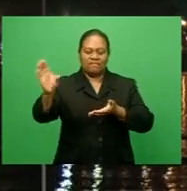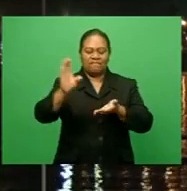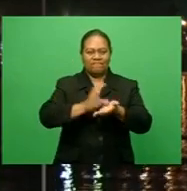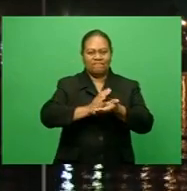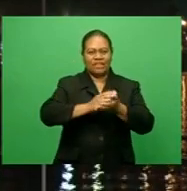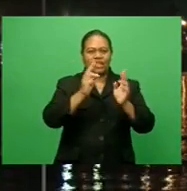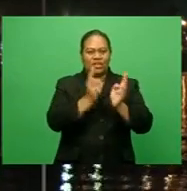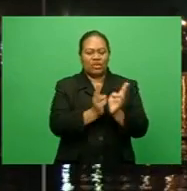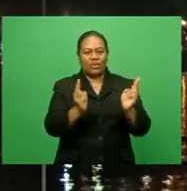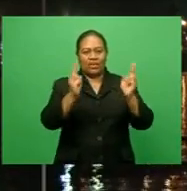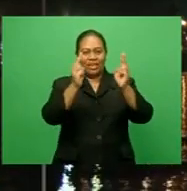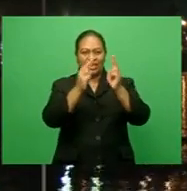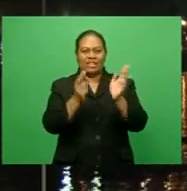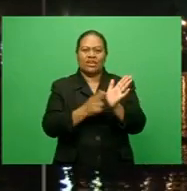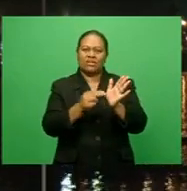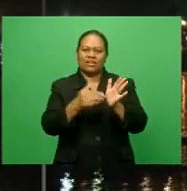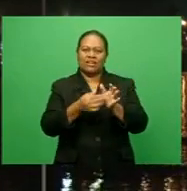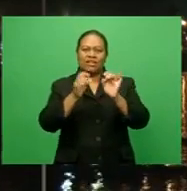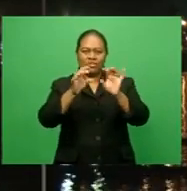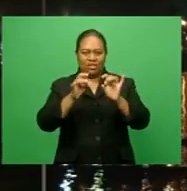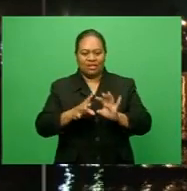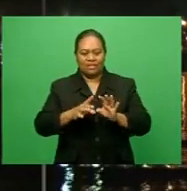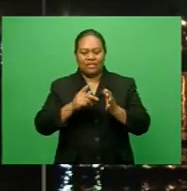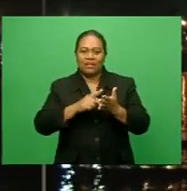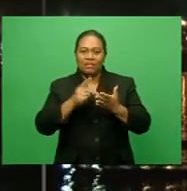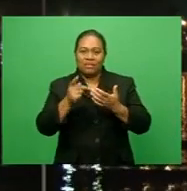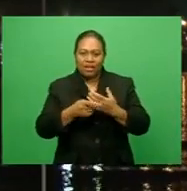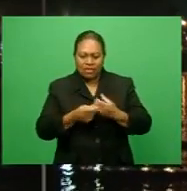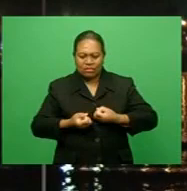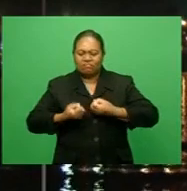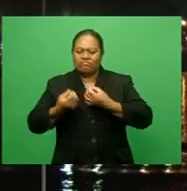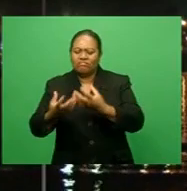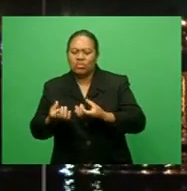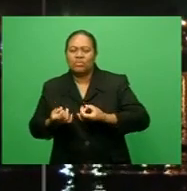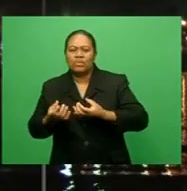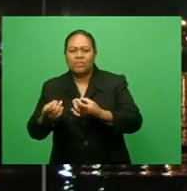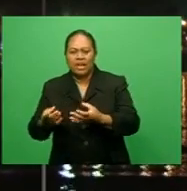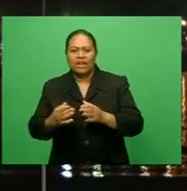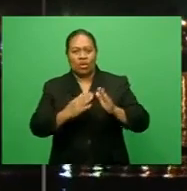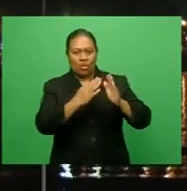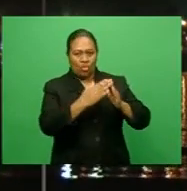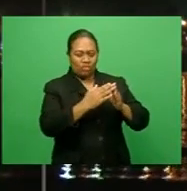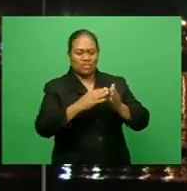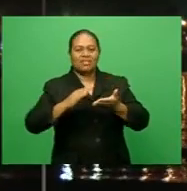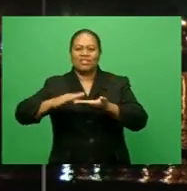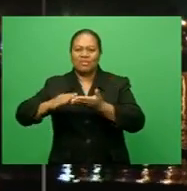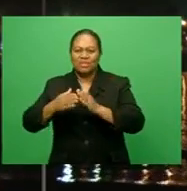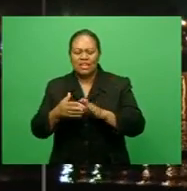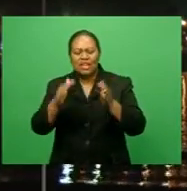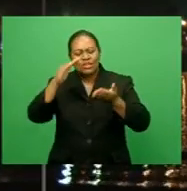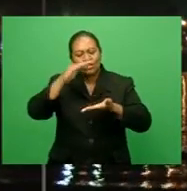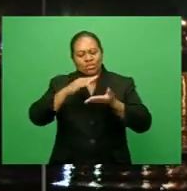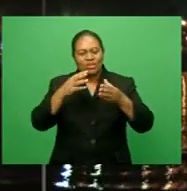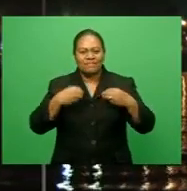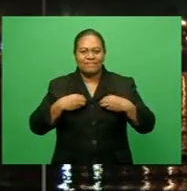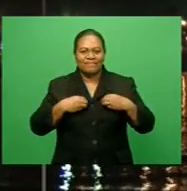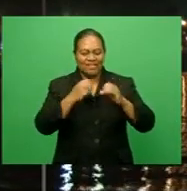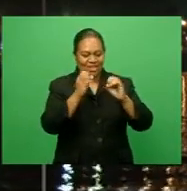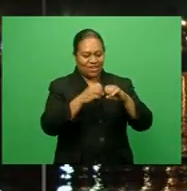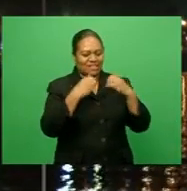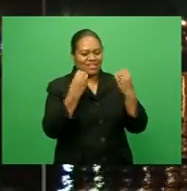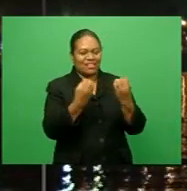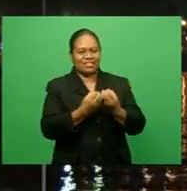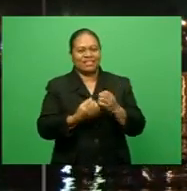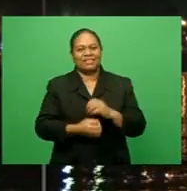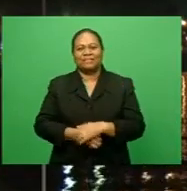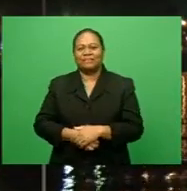and New Zealand. The initiative is designed to improve financial preparedness for homes, communities, small businesses and organizations.